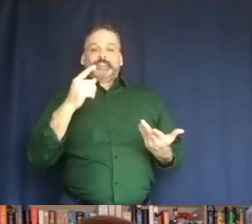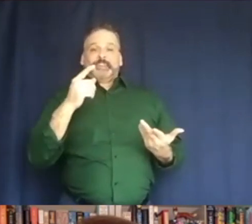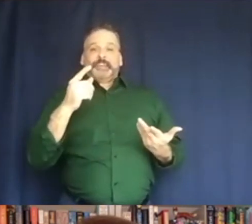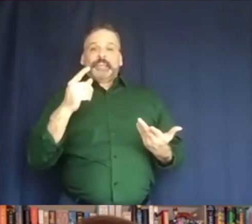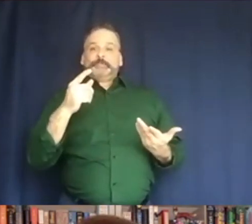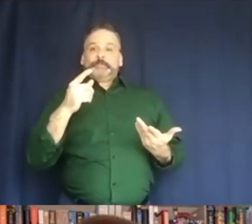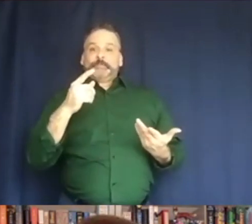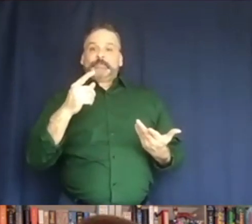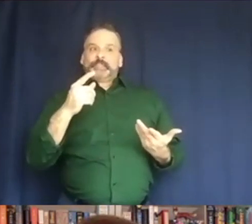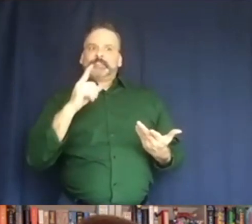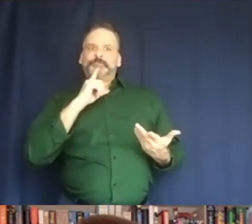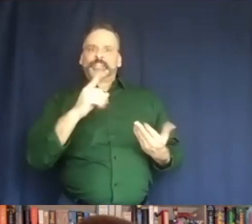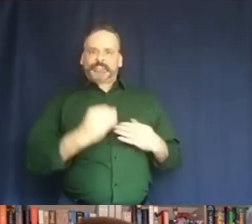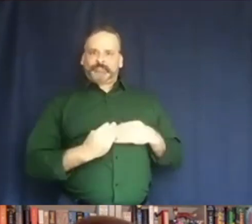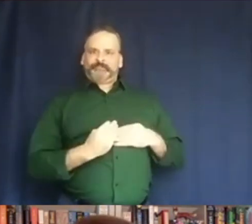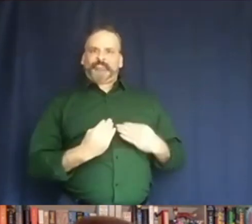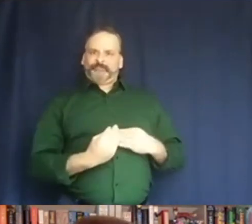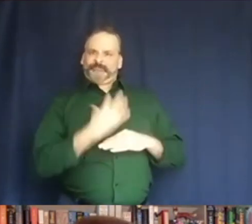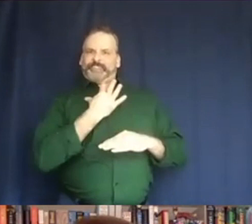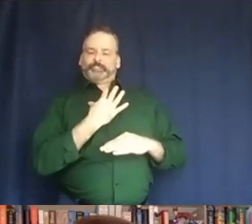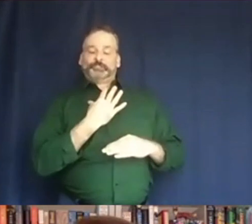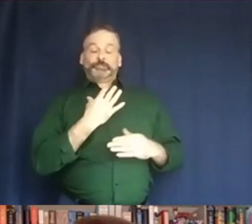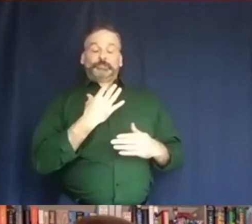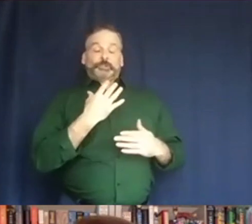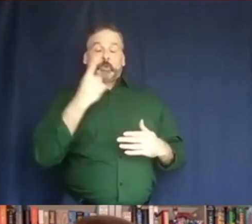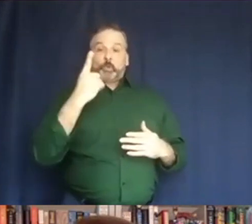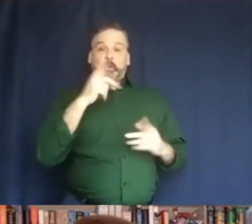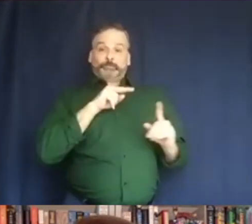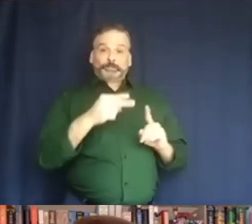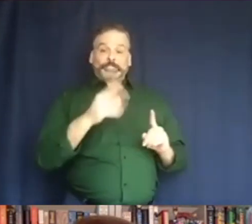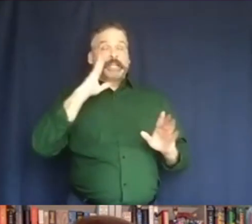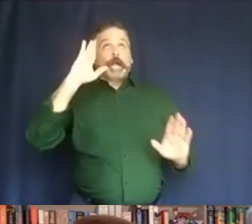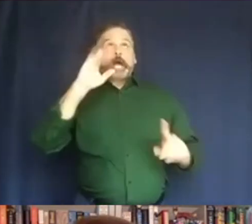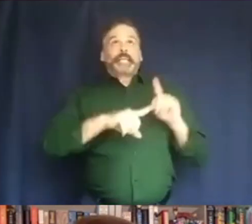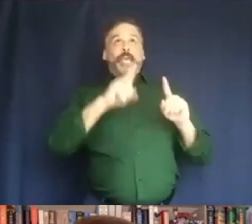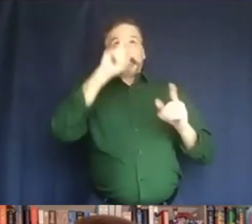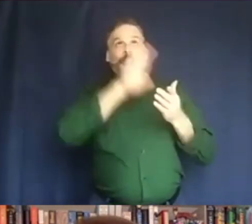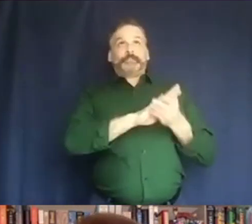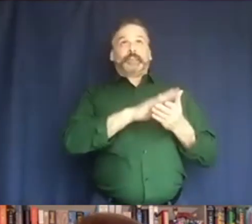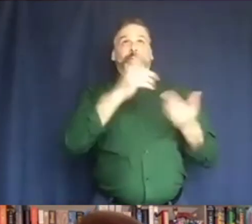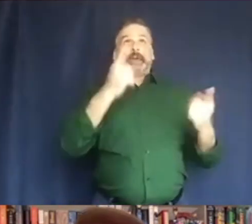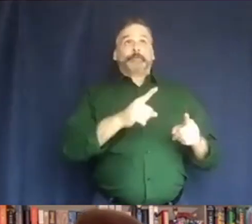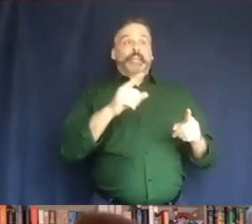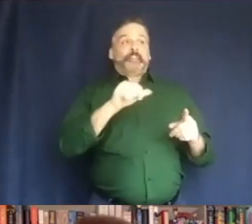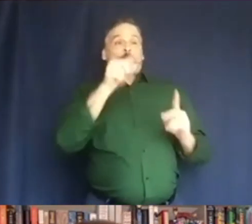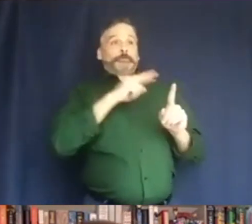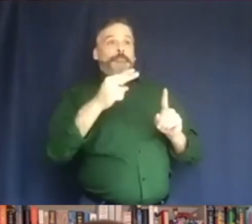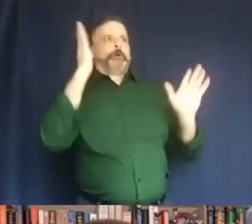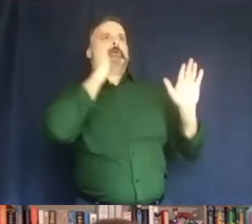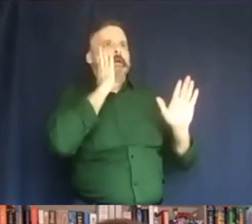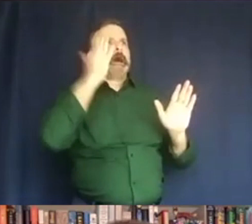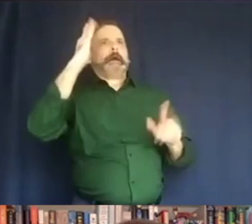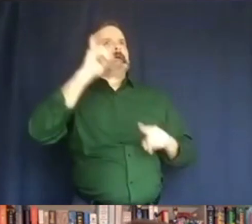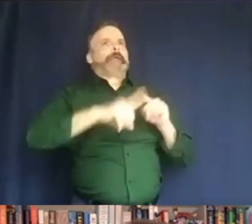it does do things to you. On one hand, you're just like, oh my God, I can't believe this is happening. And the other one is like, oh my God, I can't believe this is happening. So